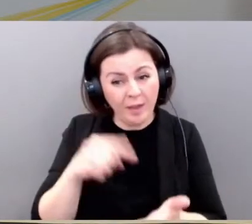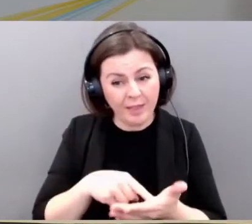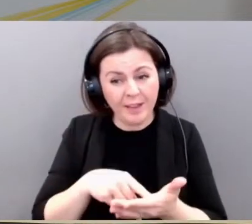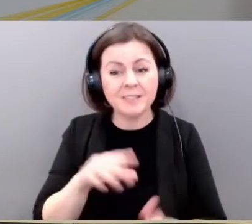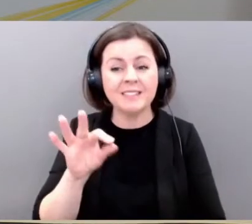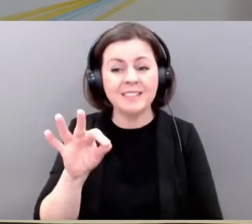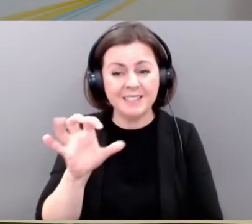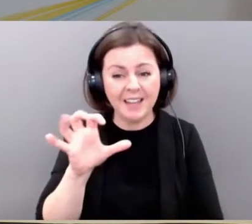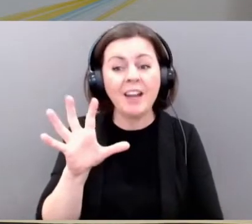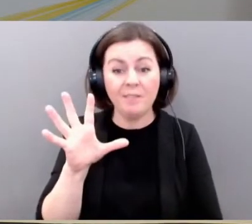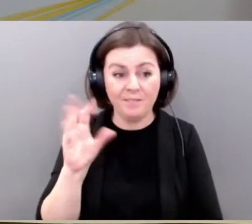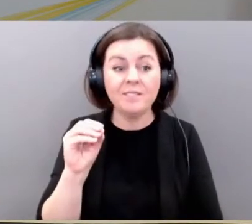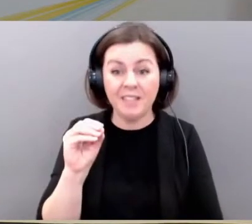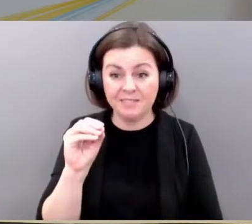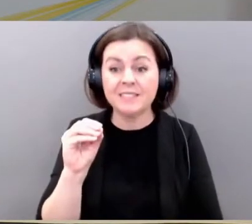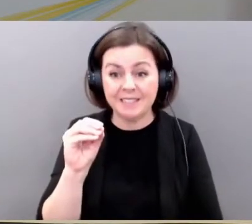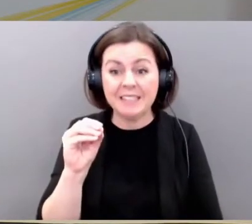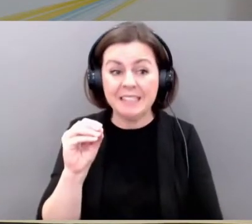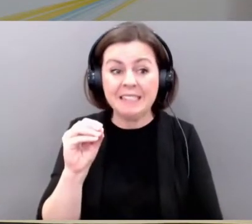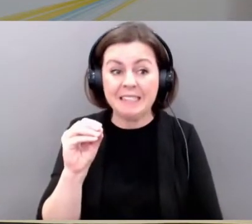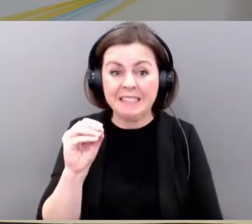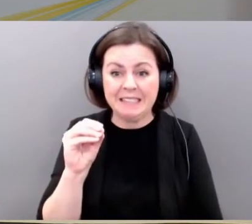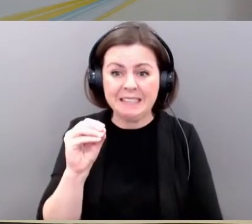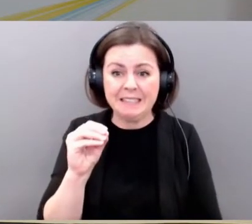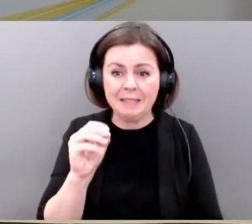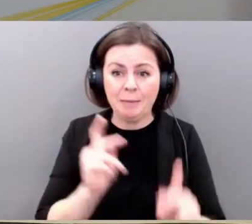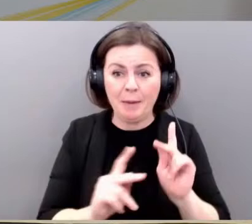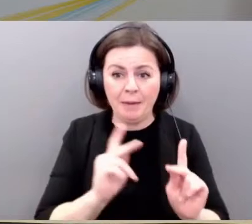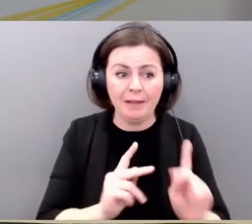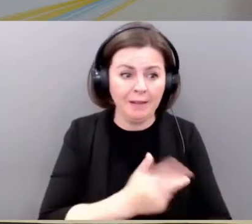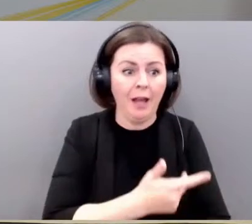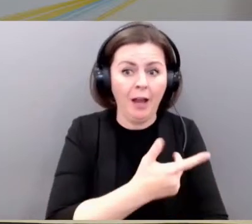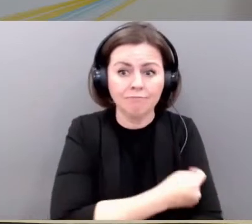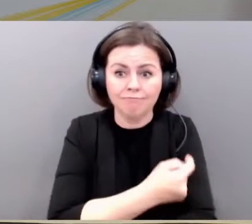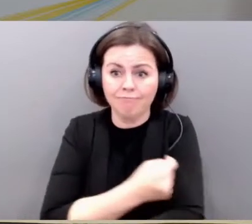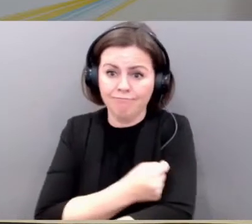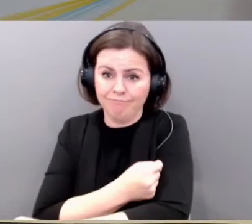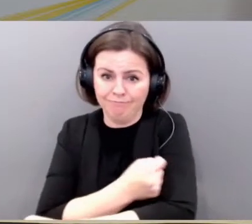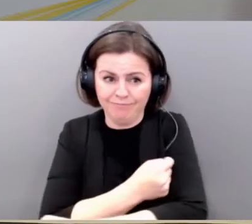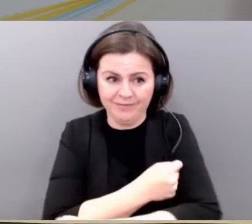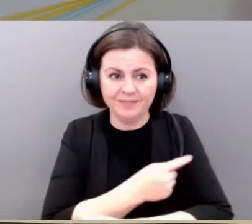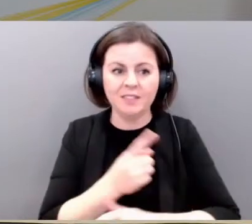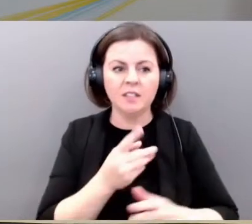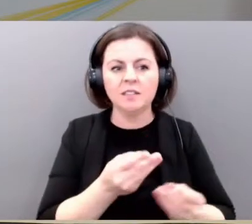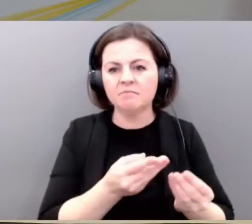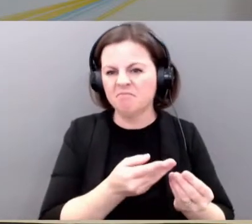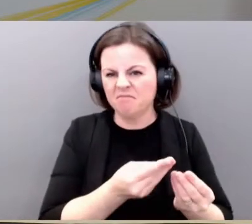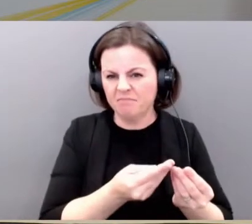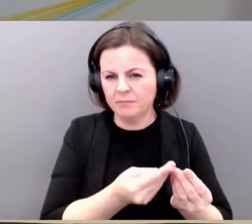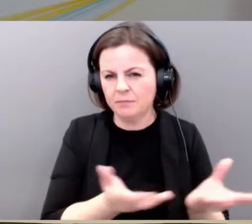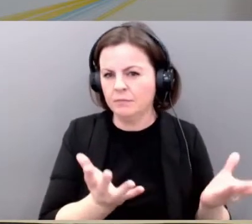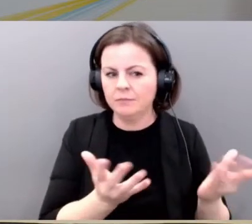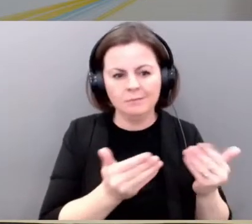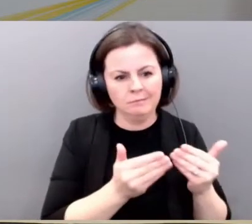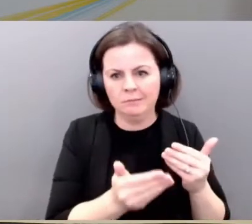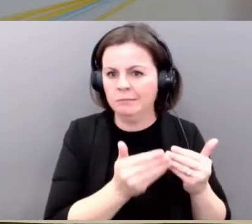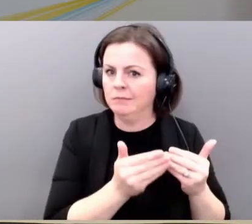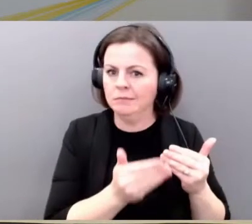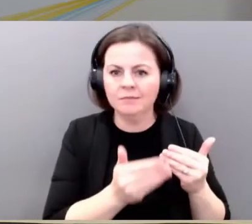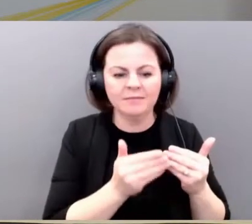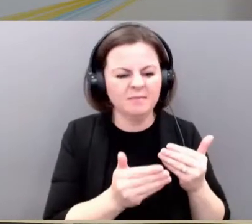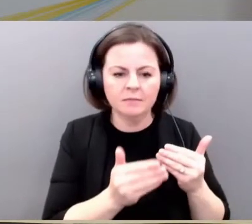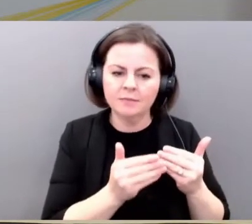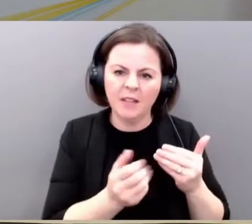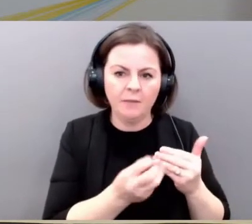many doses of vaccine we're getting in, and do those over a very short a number